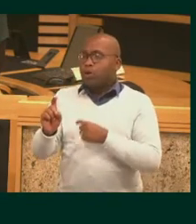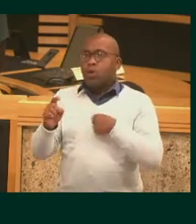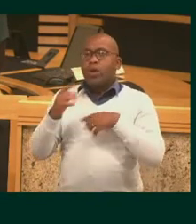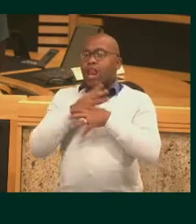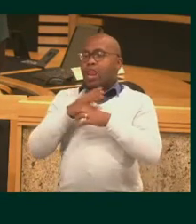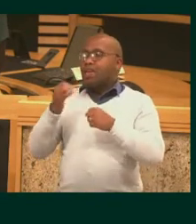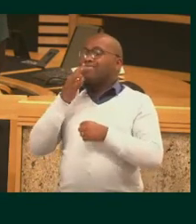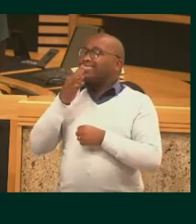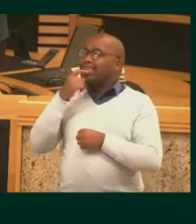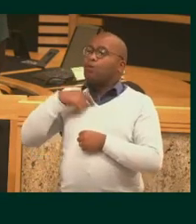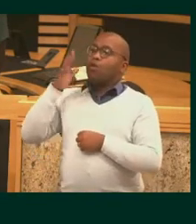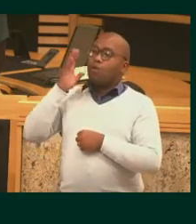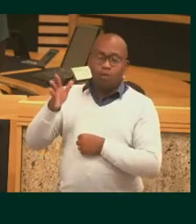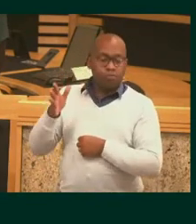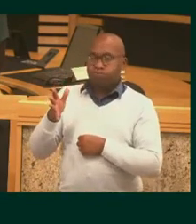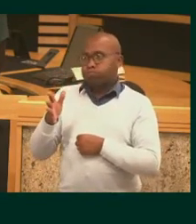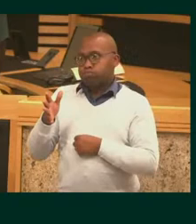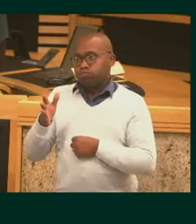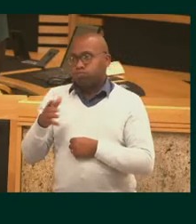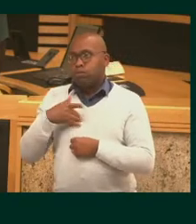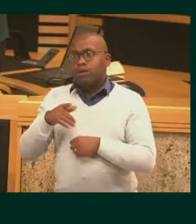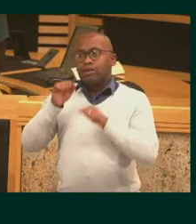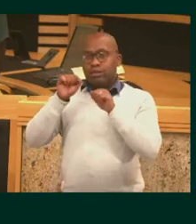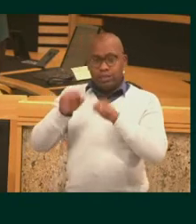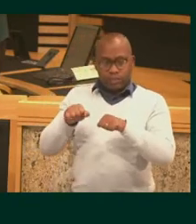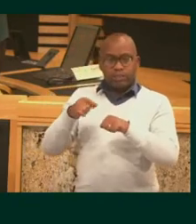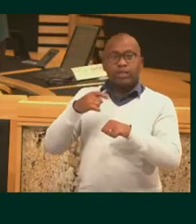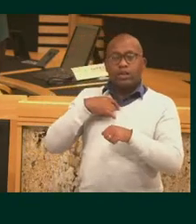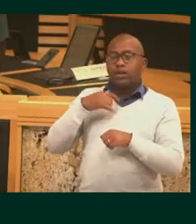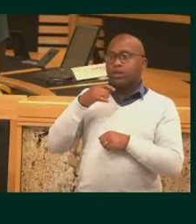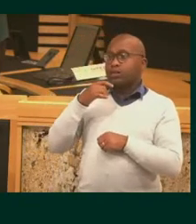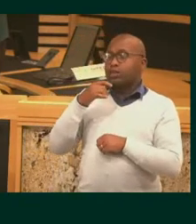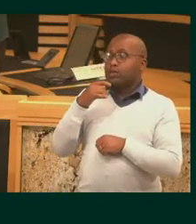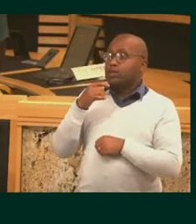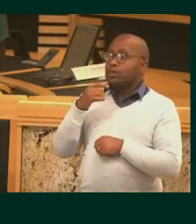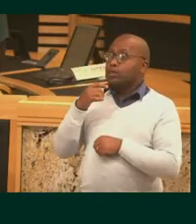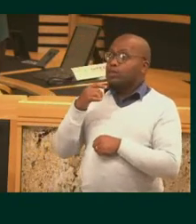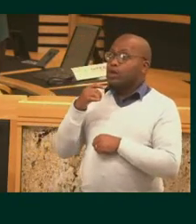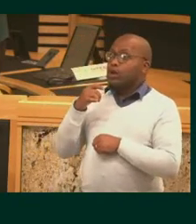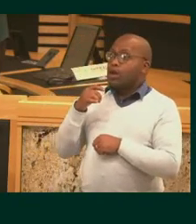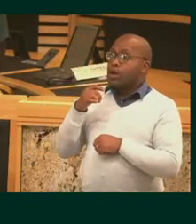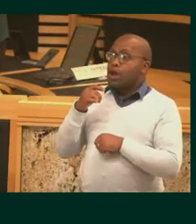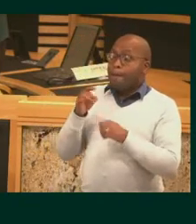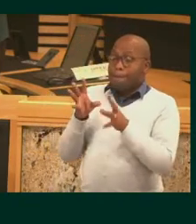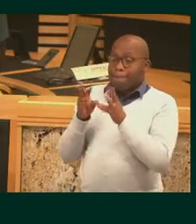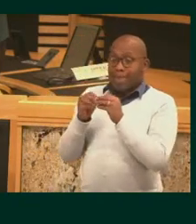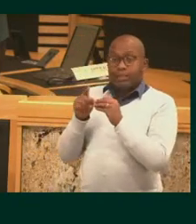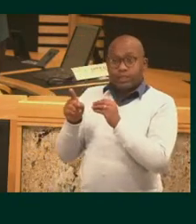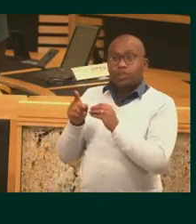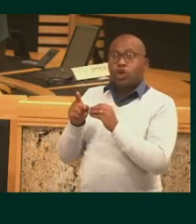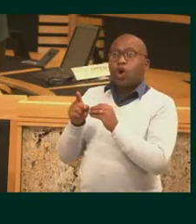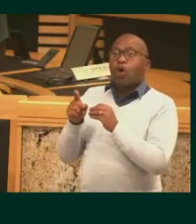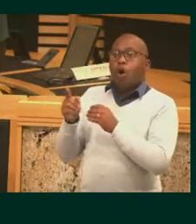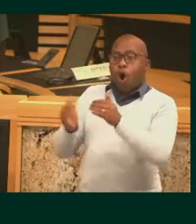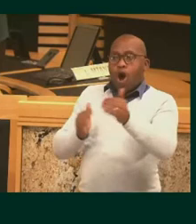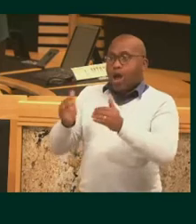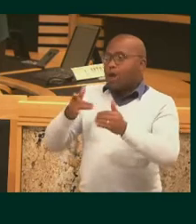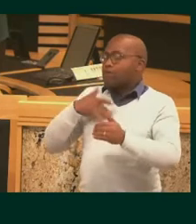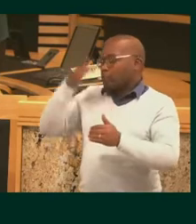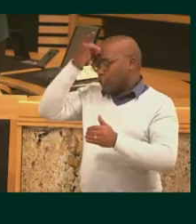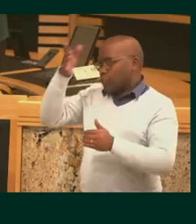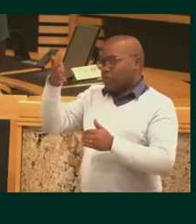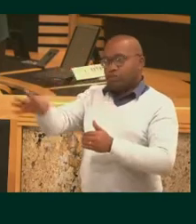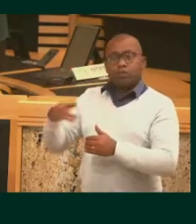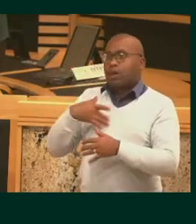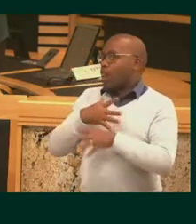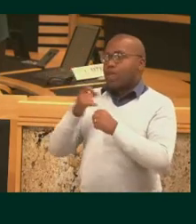was represented and I did indicate to the organizers that I'll be sending a r in the meeting you r with a d